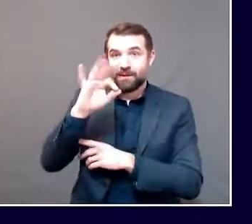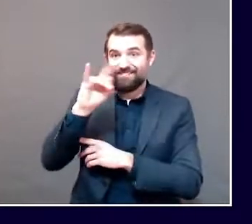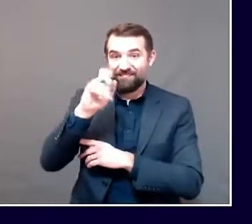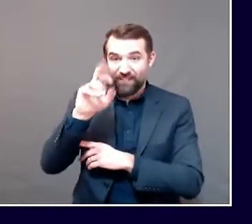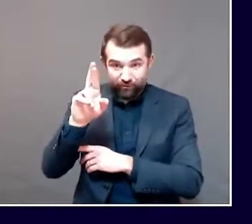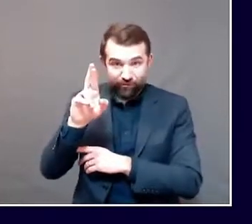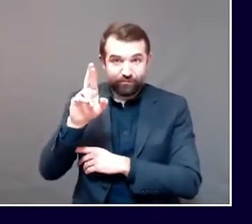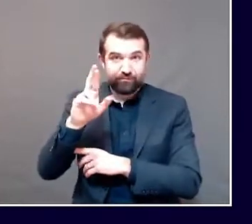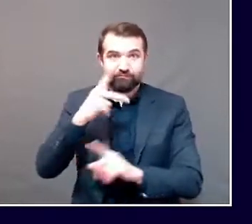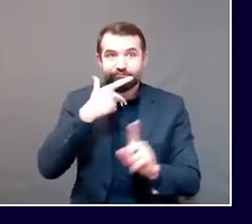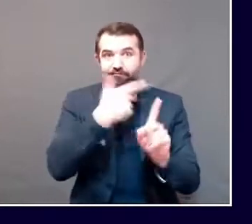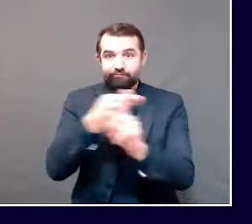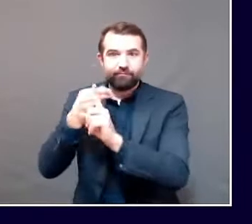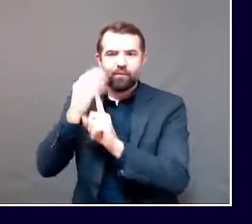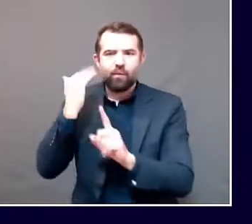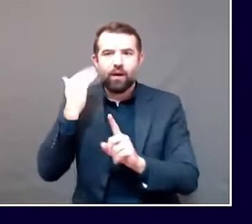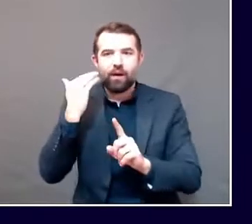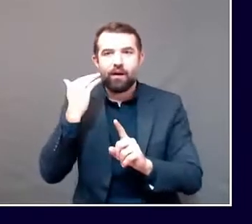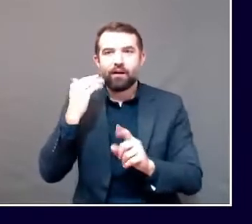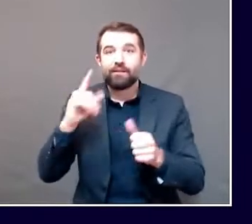since the first doses came into the state.